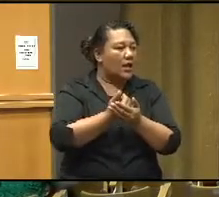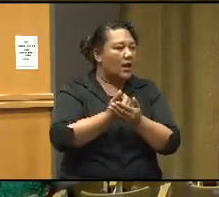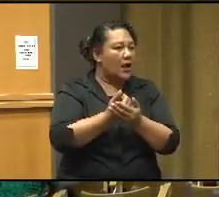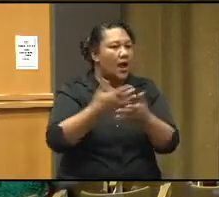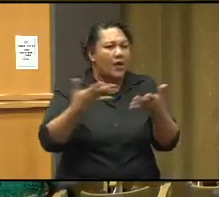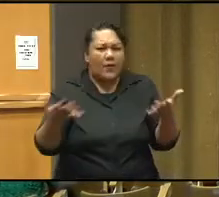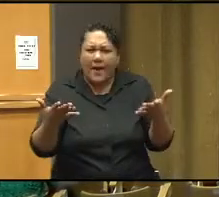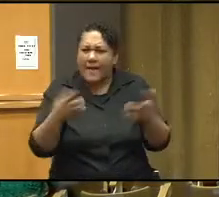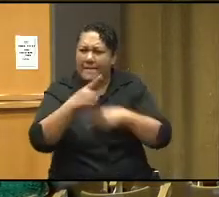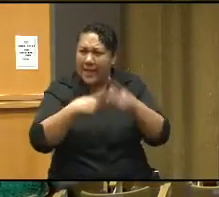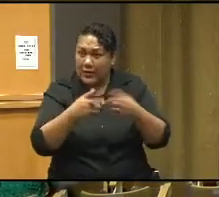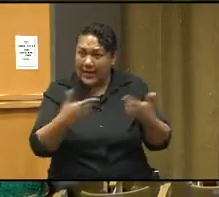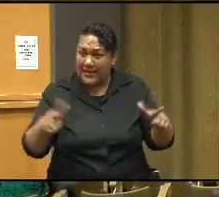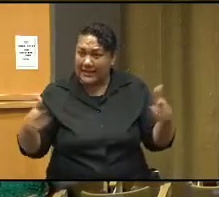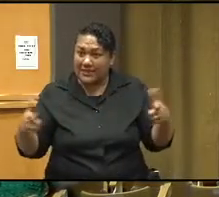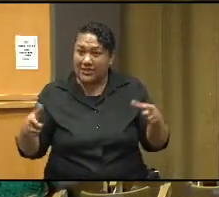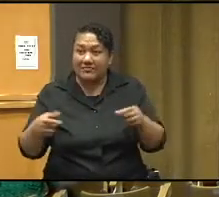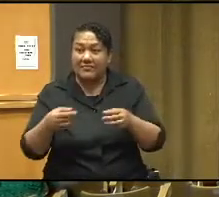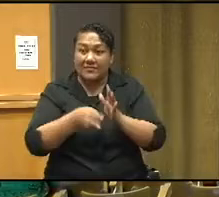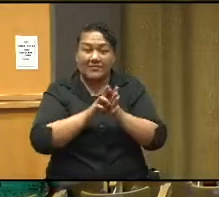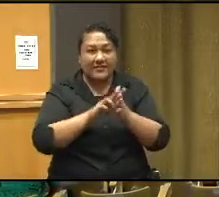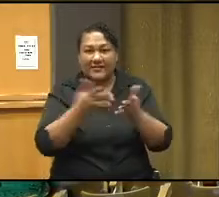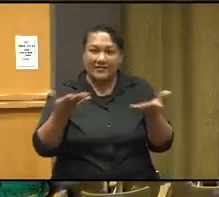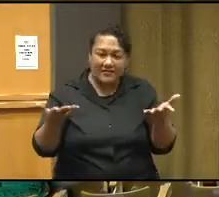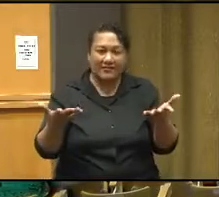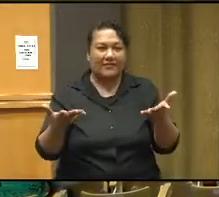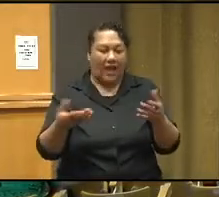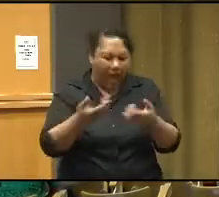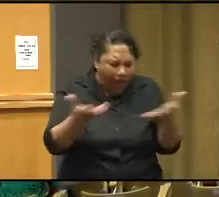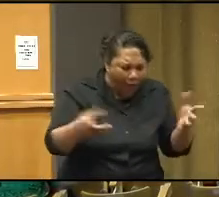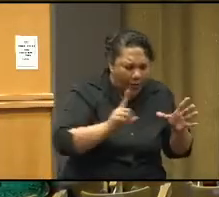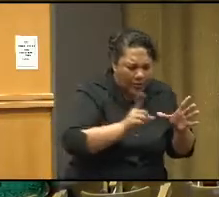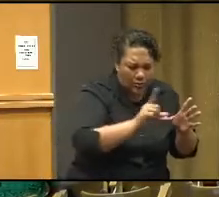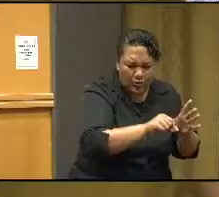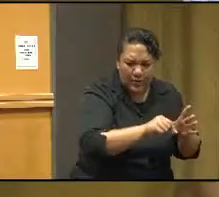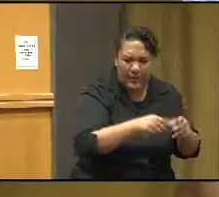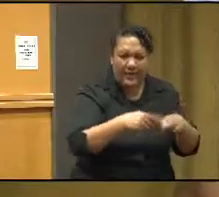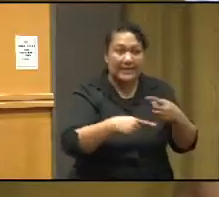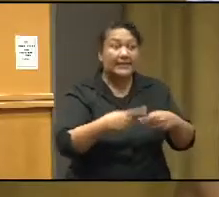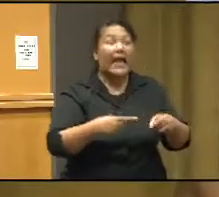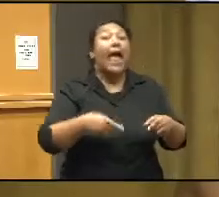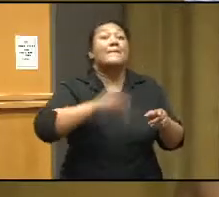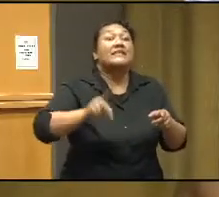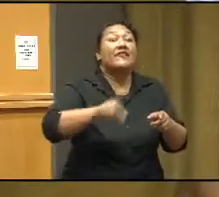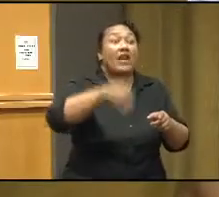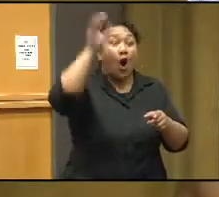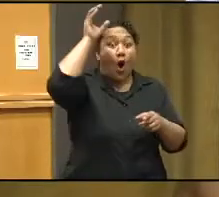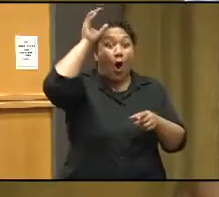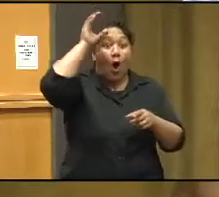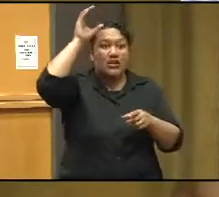how to find it, and how to contribute to existing things. Pacific consciousness is also very, very